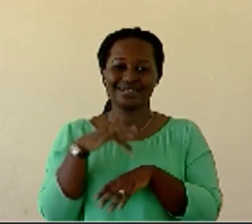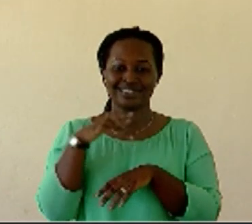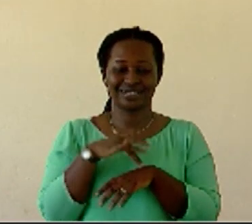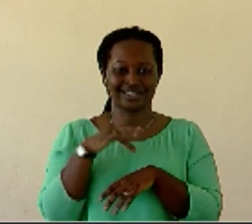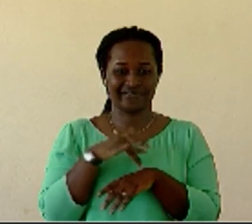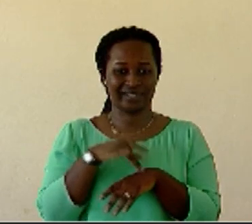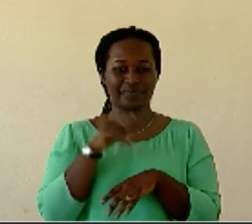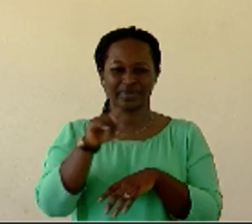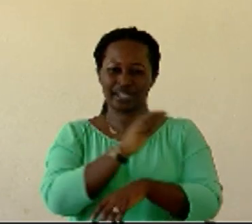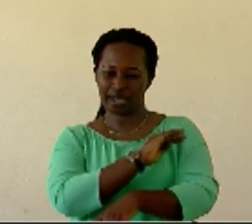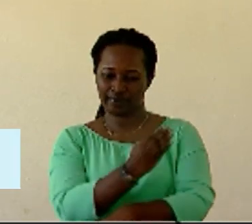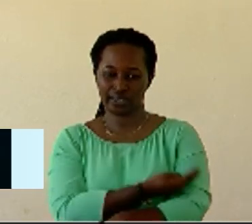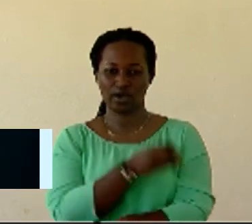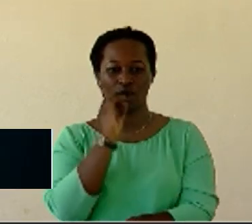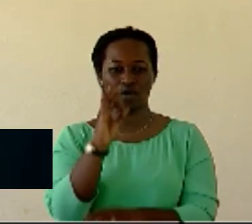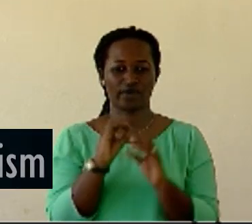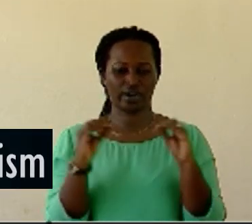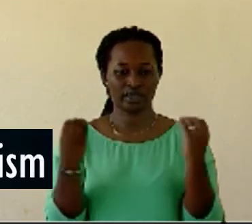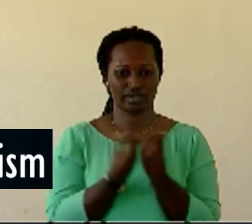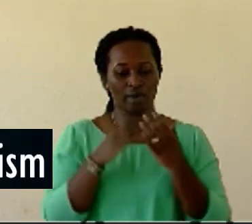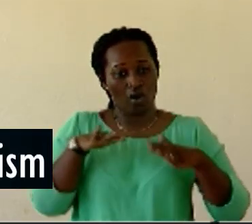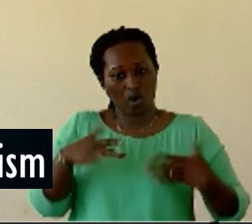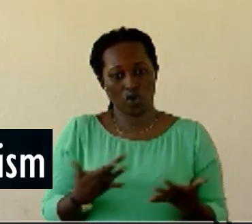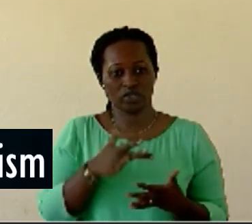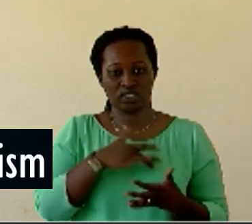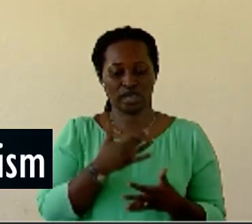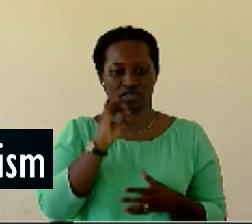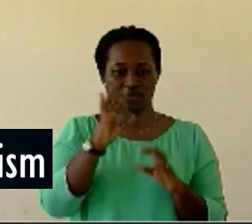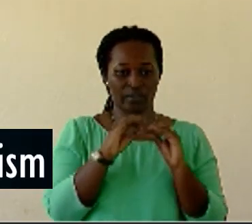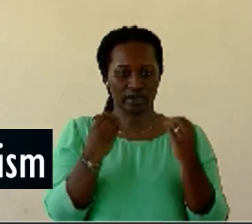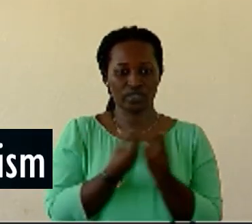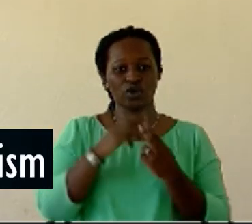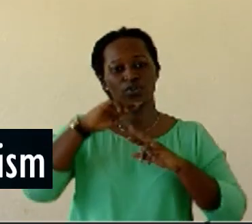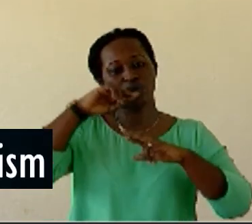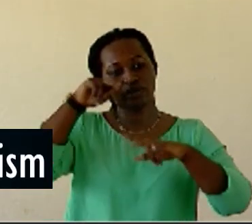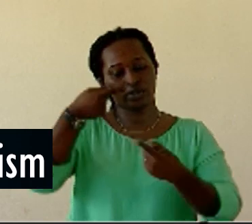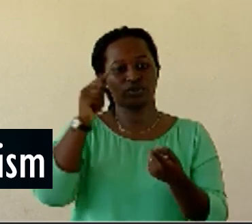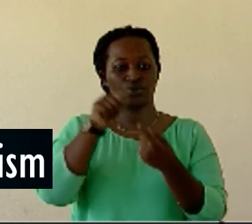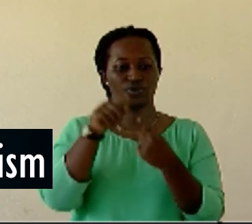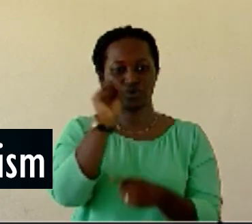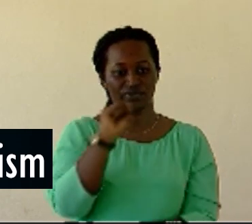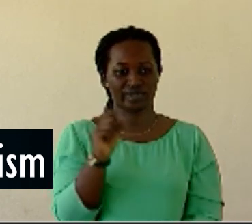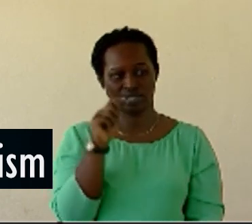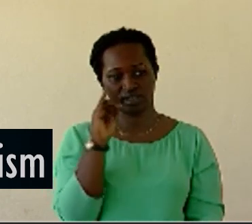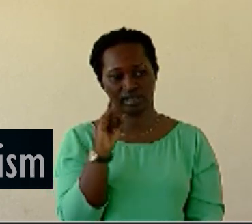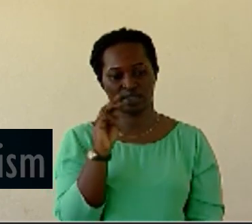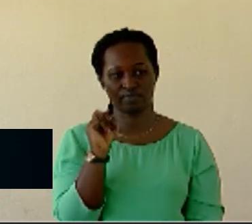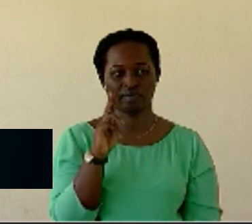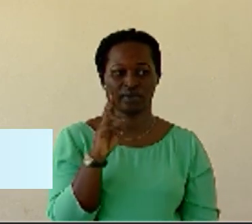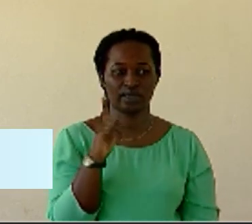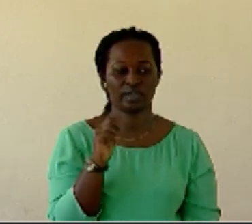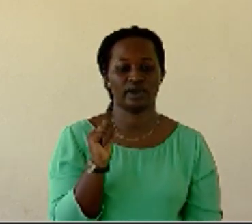That is the capacity of the organism or sense organ to respond to stimulation. Like we have